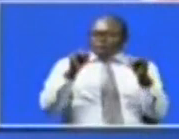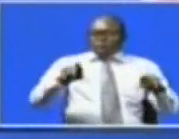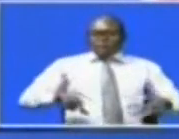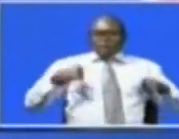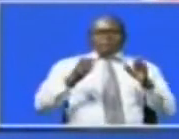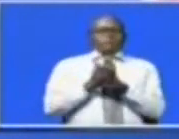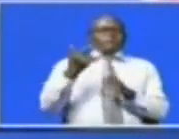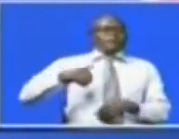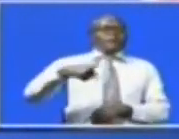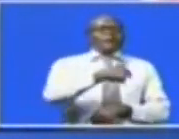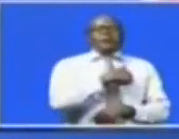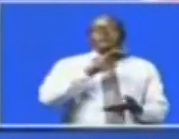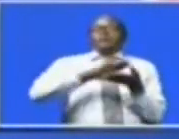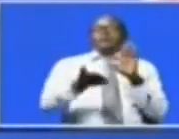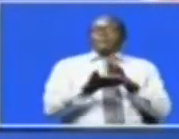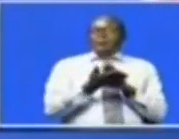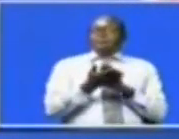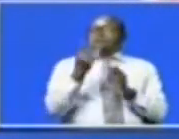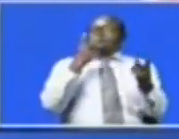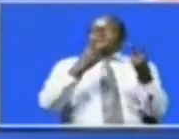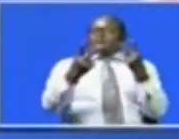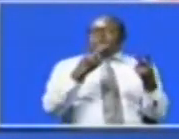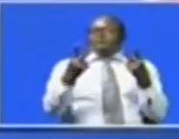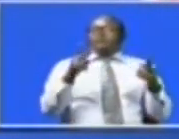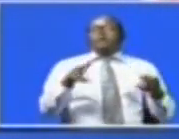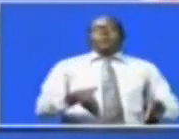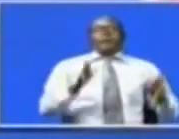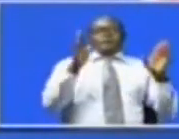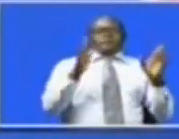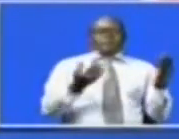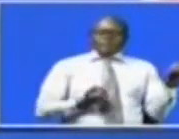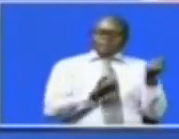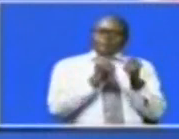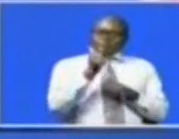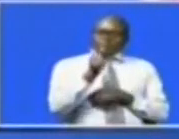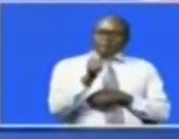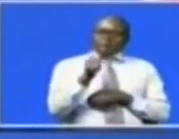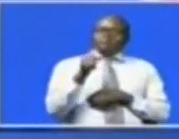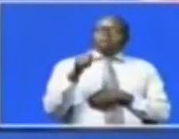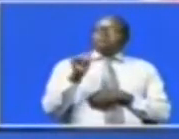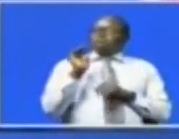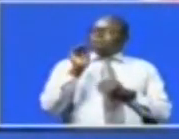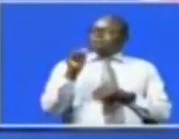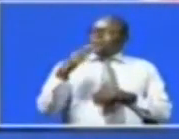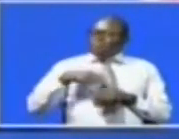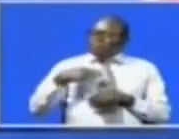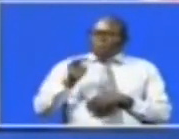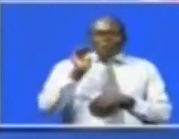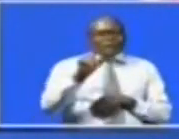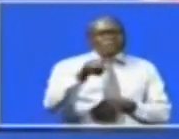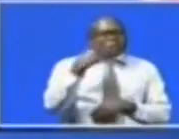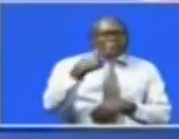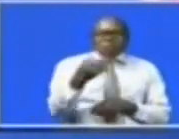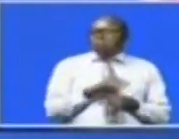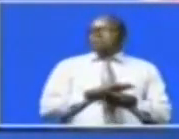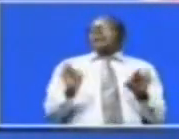us without visible means of subsistence, and the citizen does not ask himself, Rita, Eric,